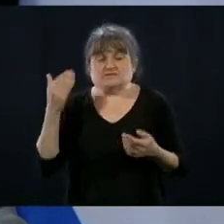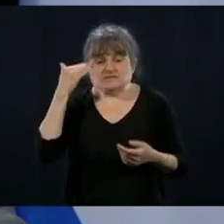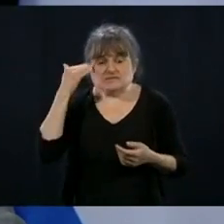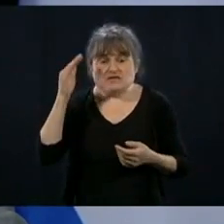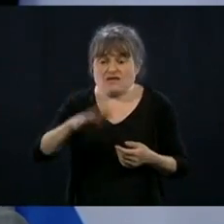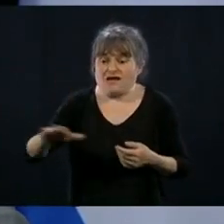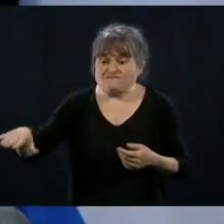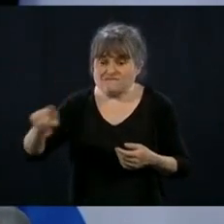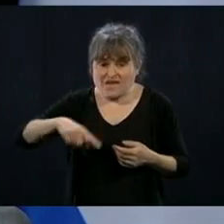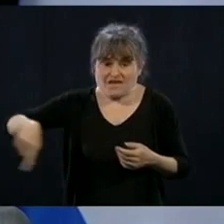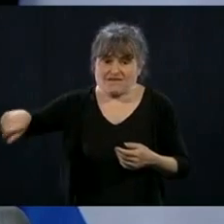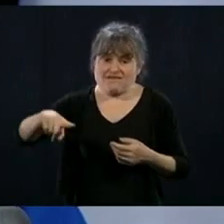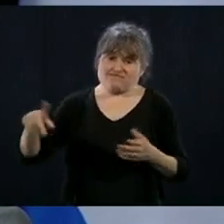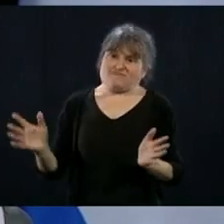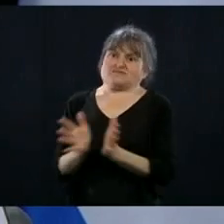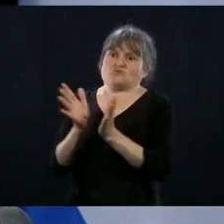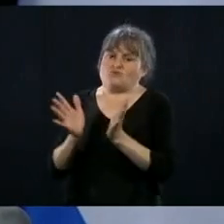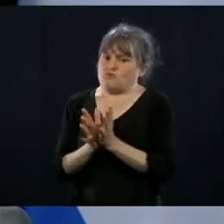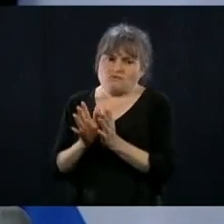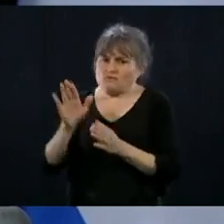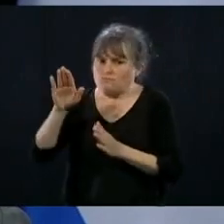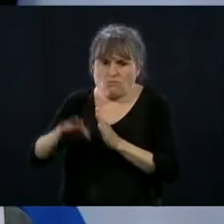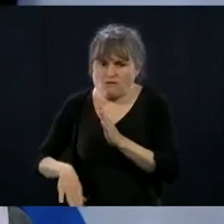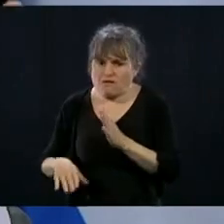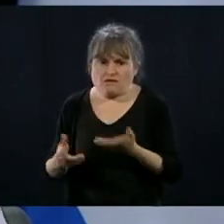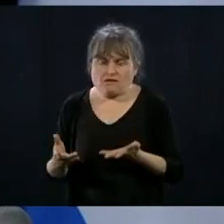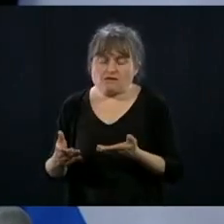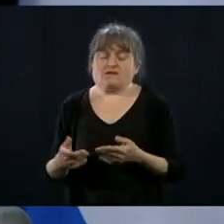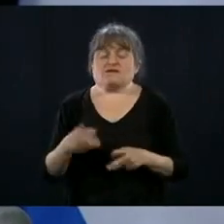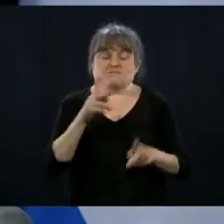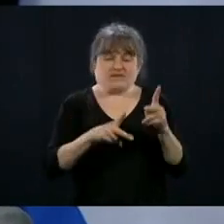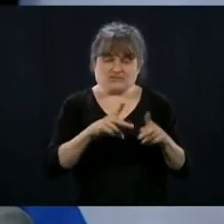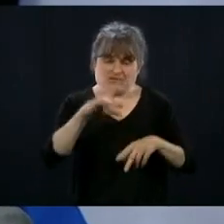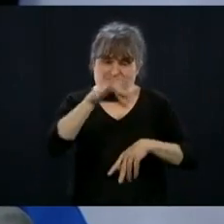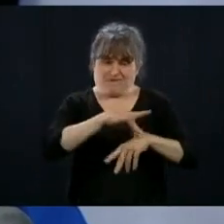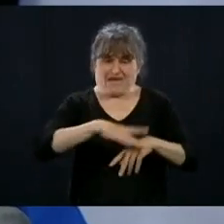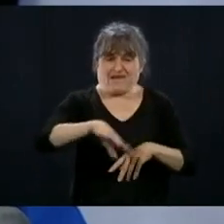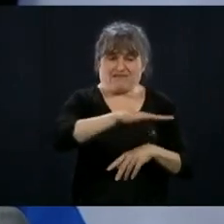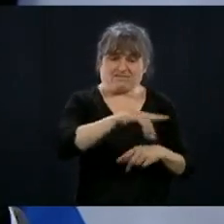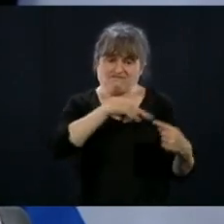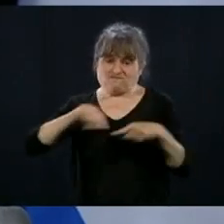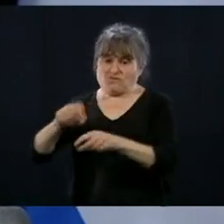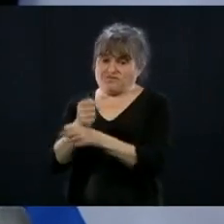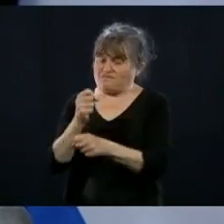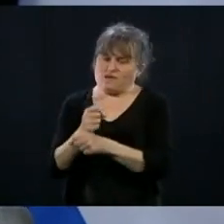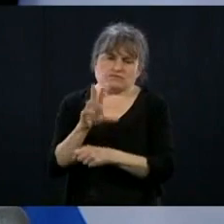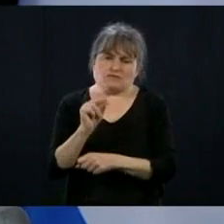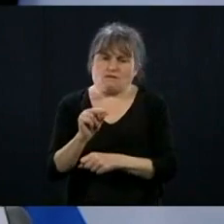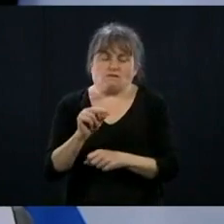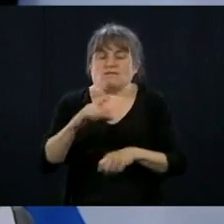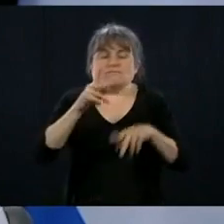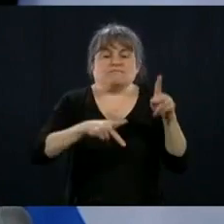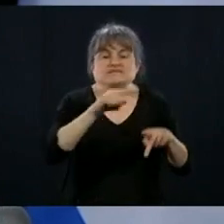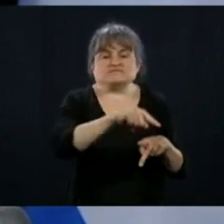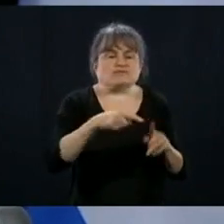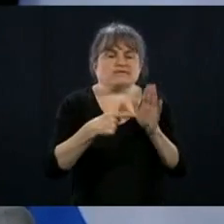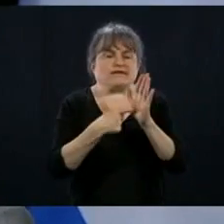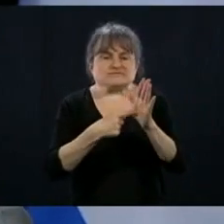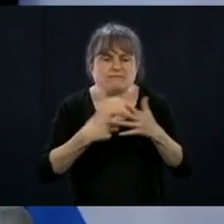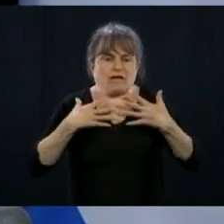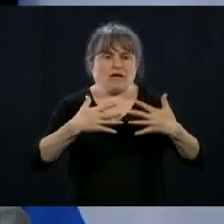forget, we are not, theoretically letting people at risk out. People with chronic diseases are not going to go to